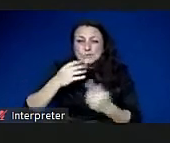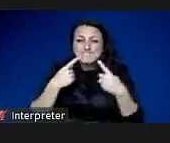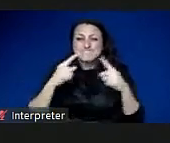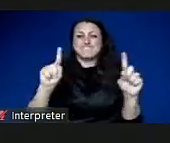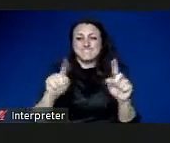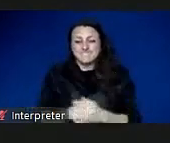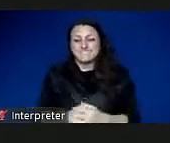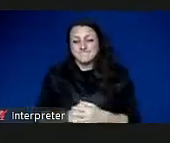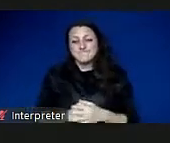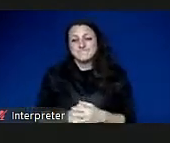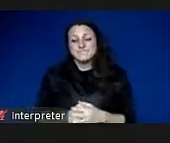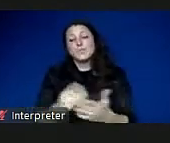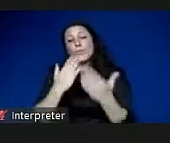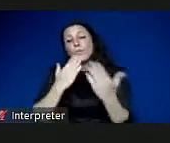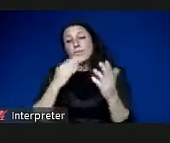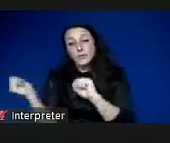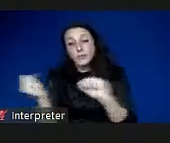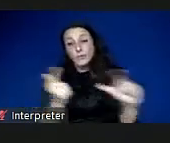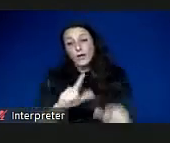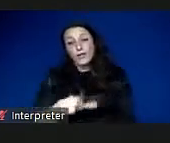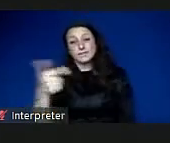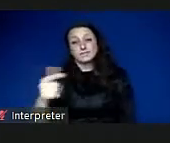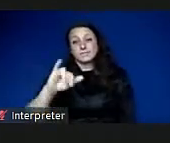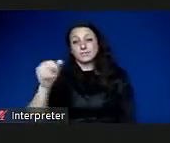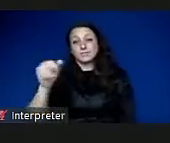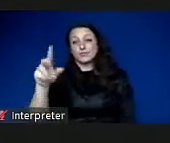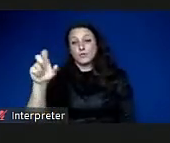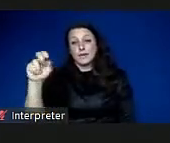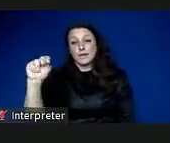So thank you all. And Jordan, I'll turn it back over to you.